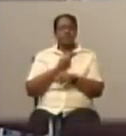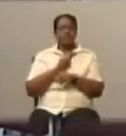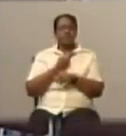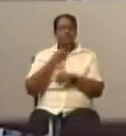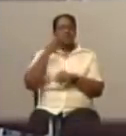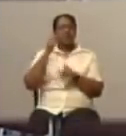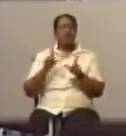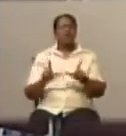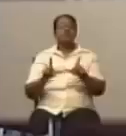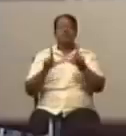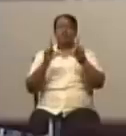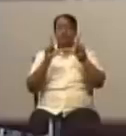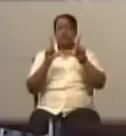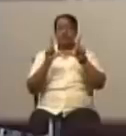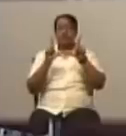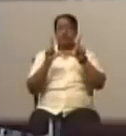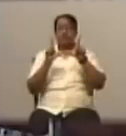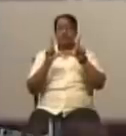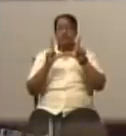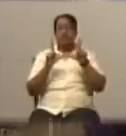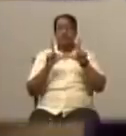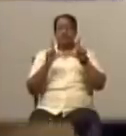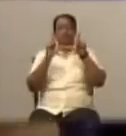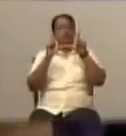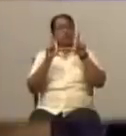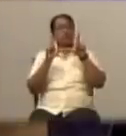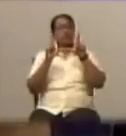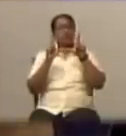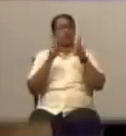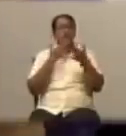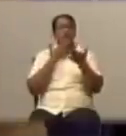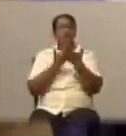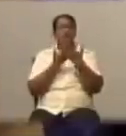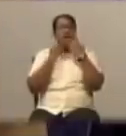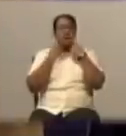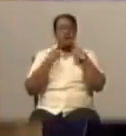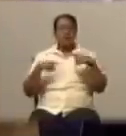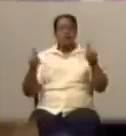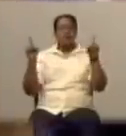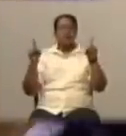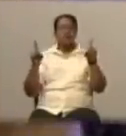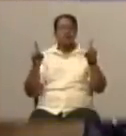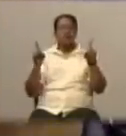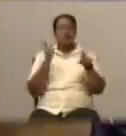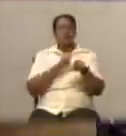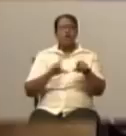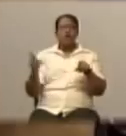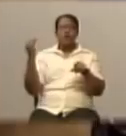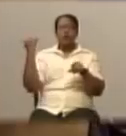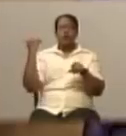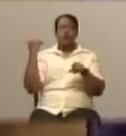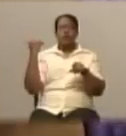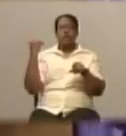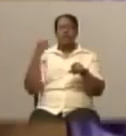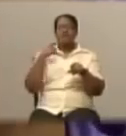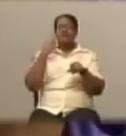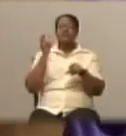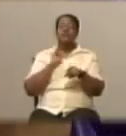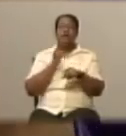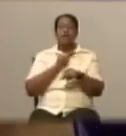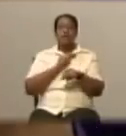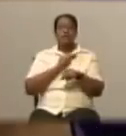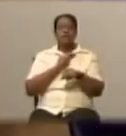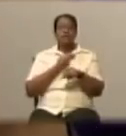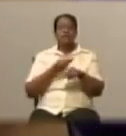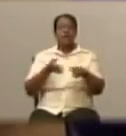gospel, we have proclaimed today, and the Lord reminds us, stay awake. So